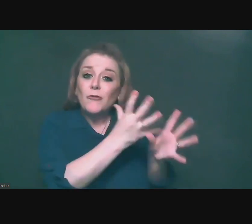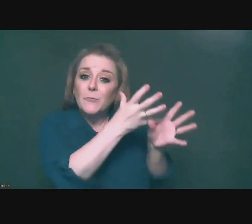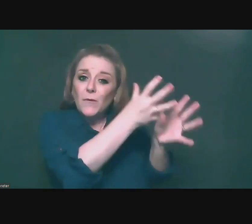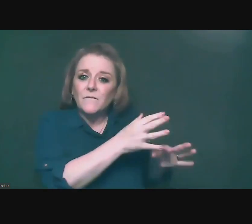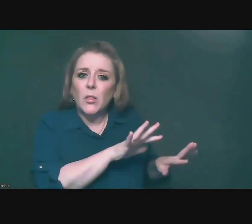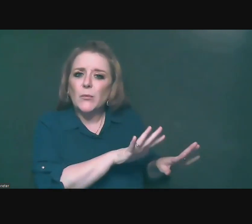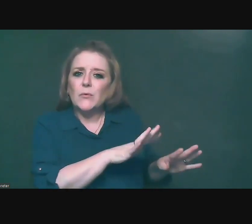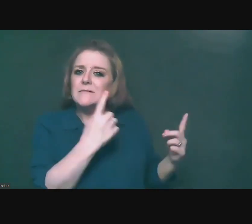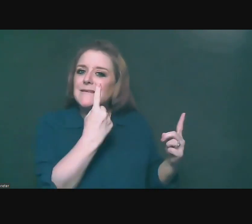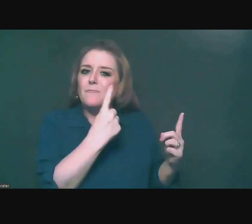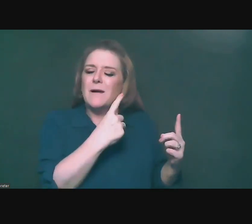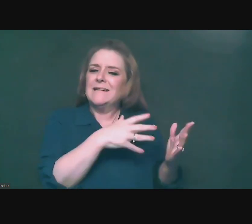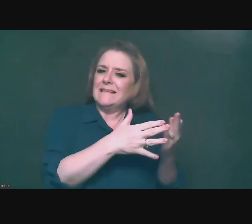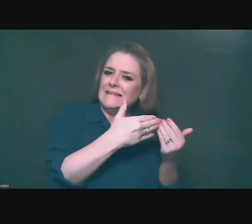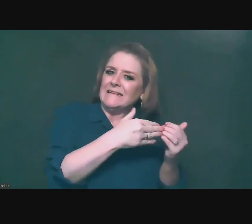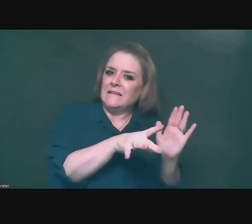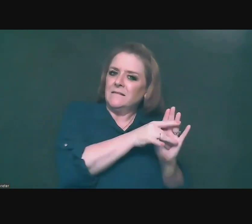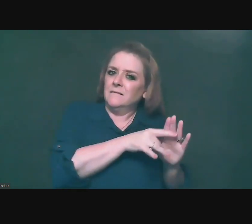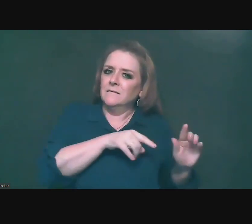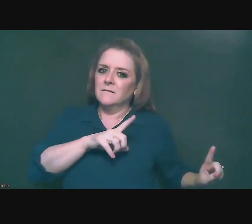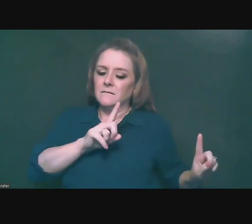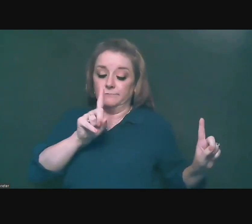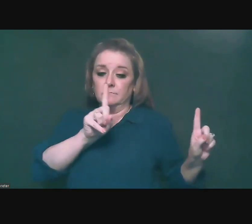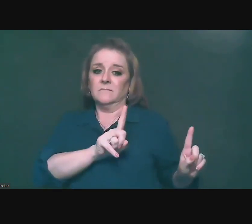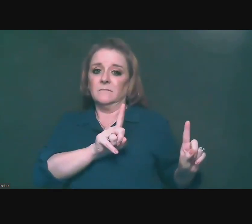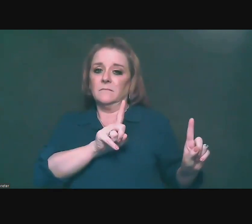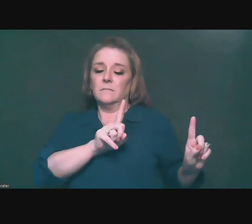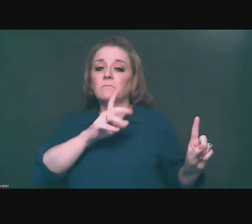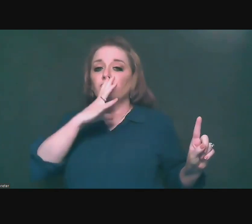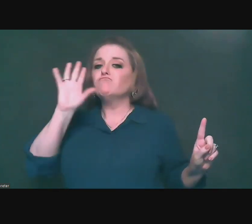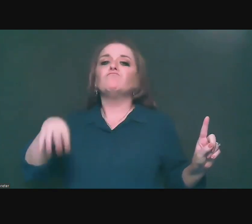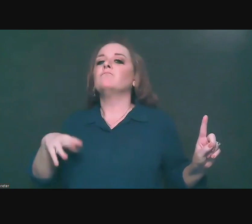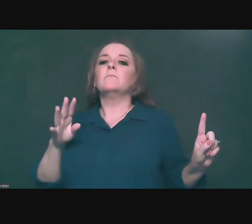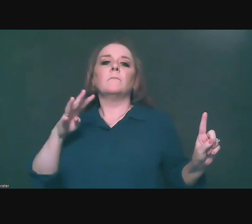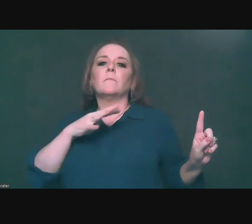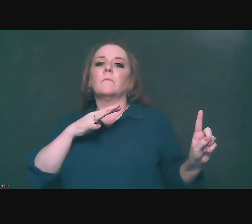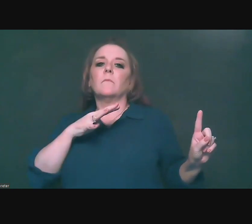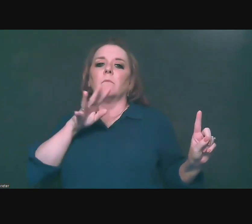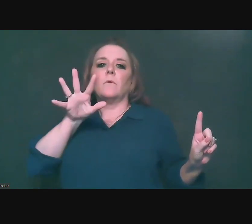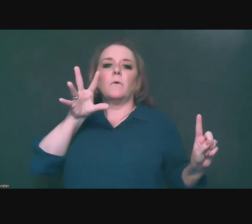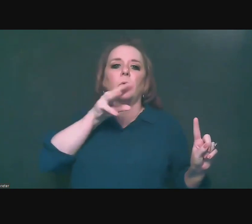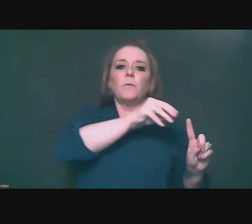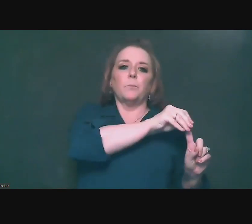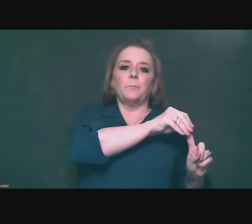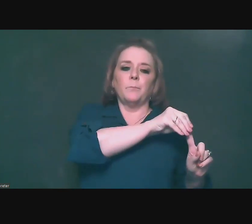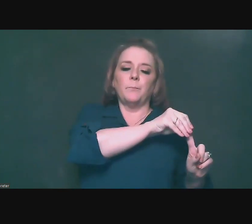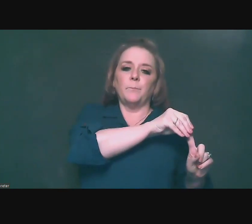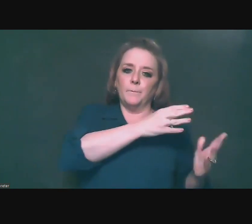other family member who is in the high risk category.